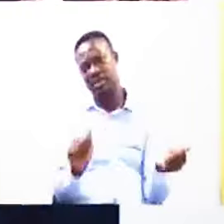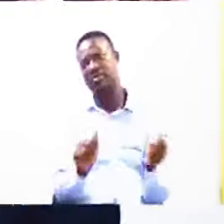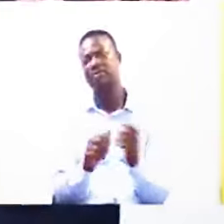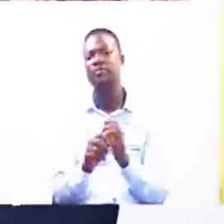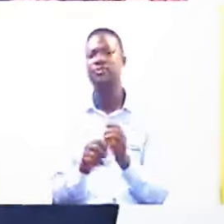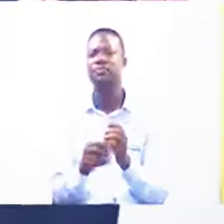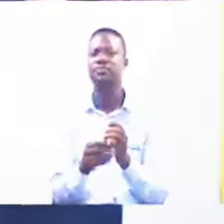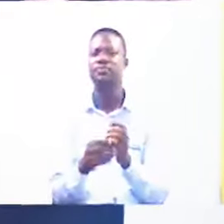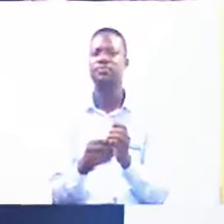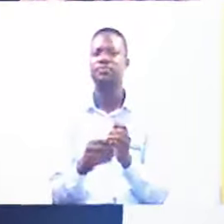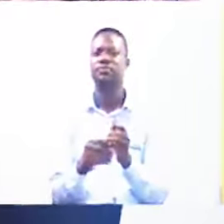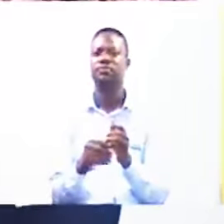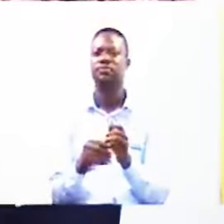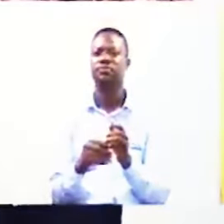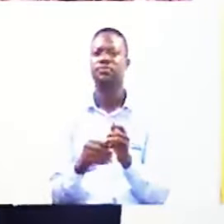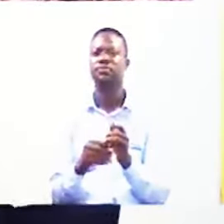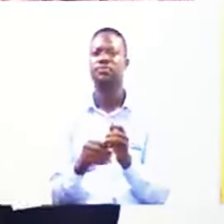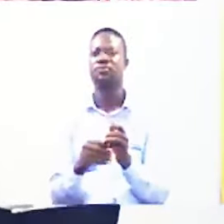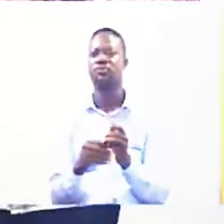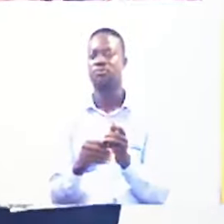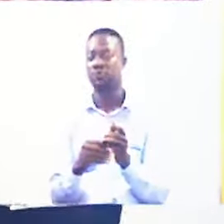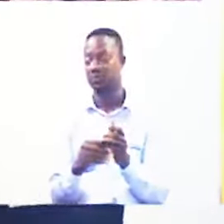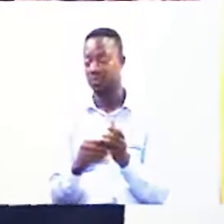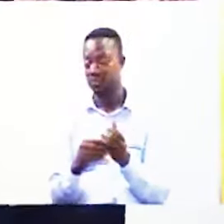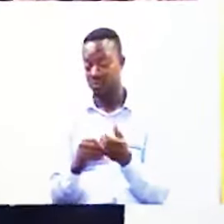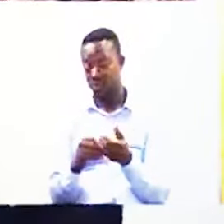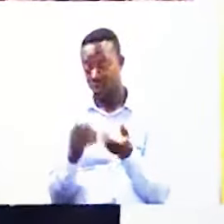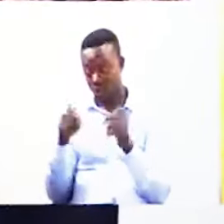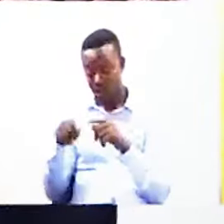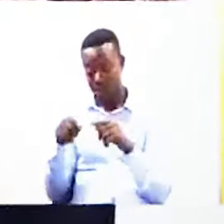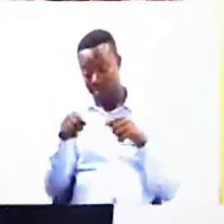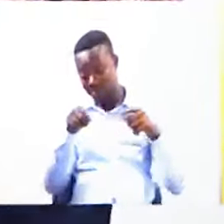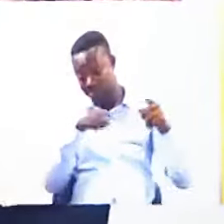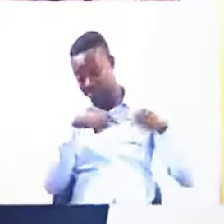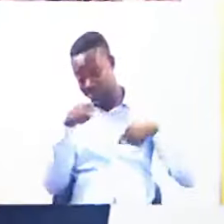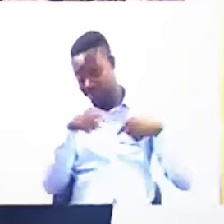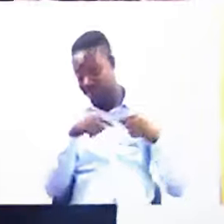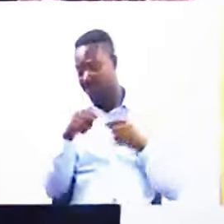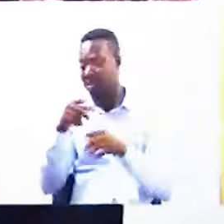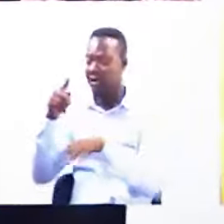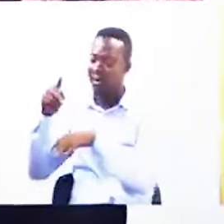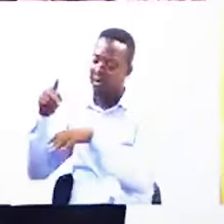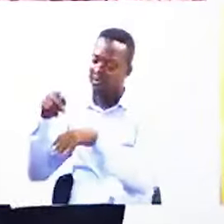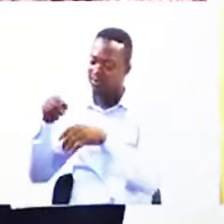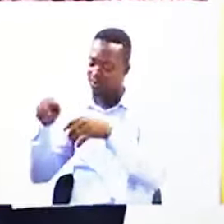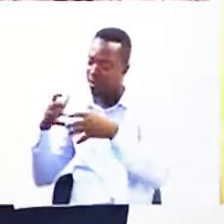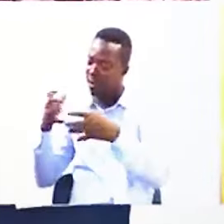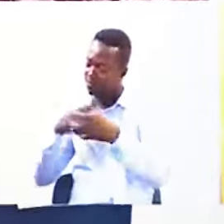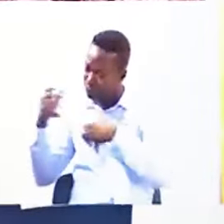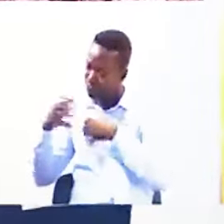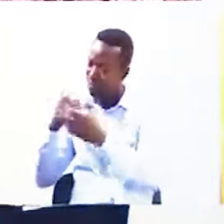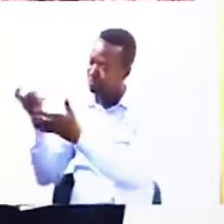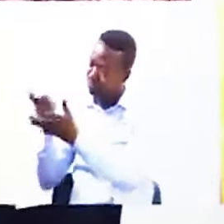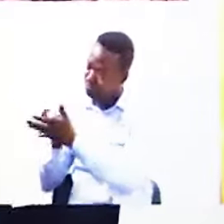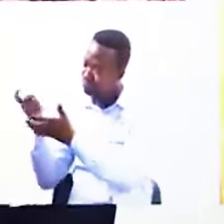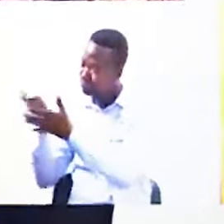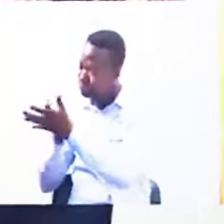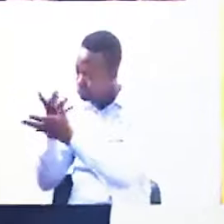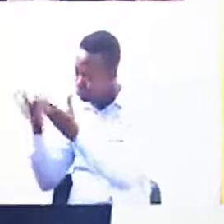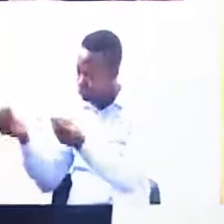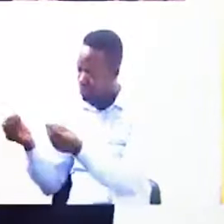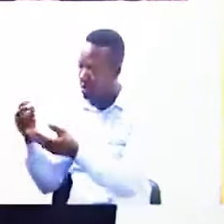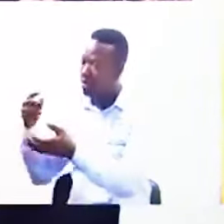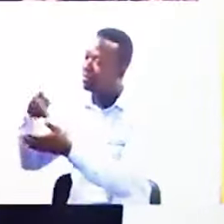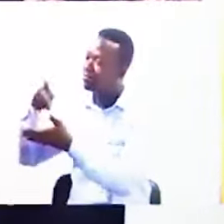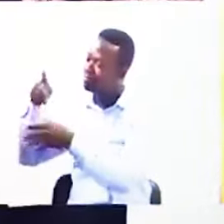and Sonoa. What didn't wait in your piano? Petro, sorry, catch there one say. And Yanum, Mora Munim say, Infitiasiano